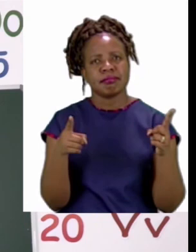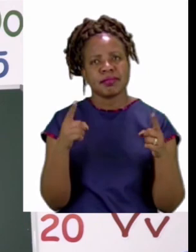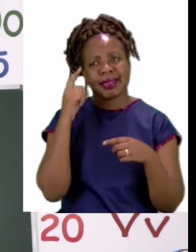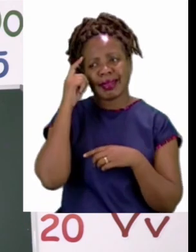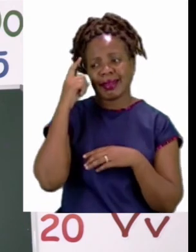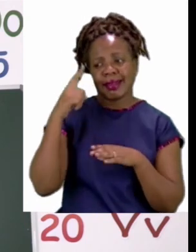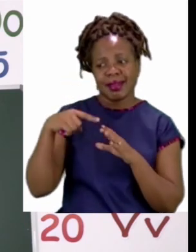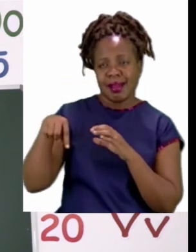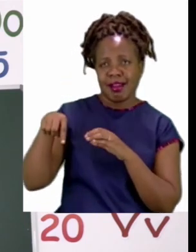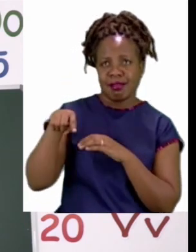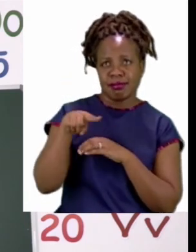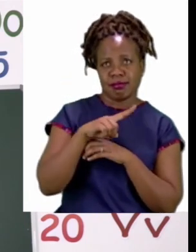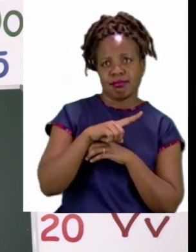Zacky?